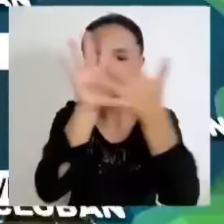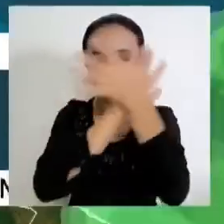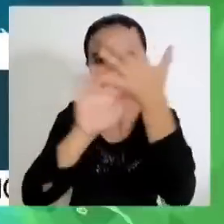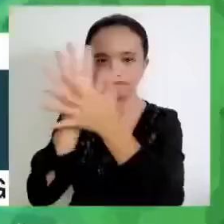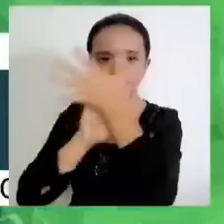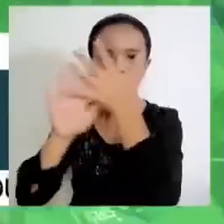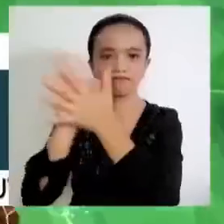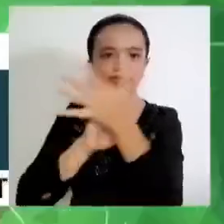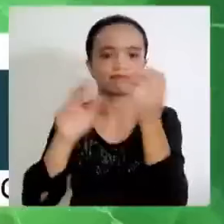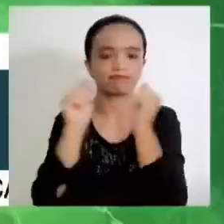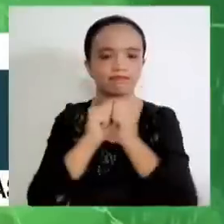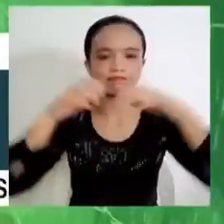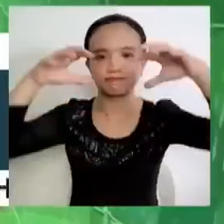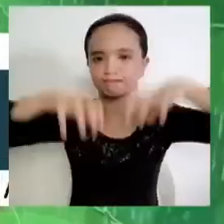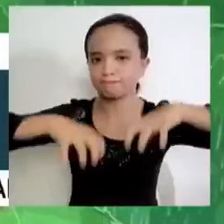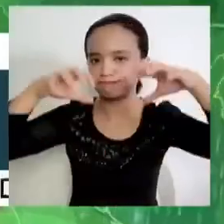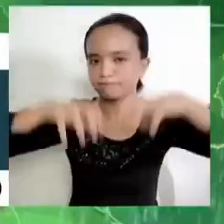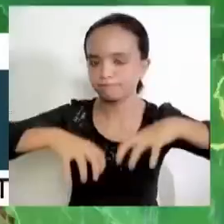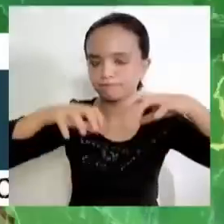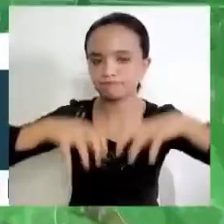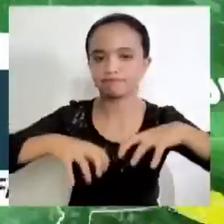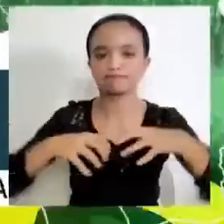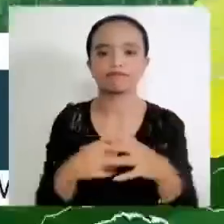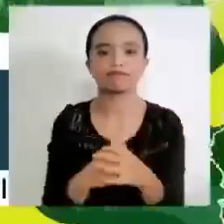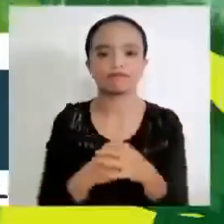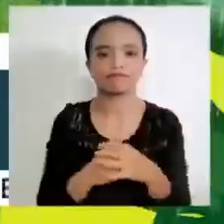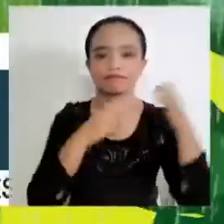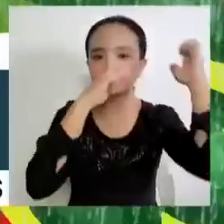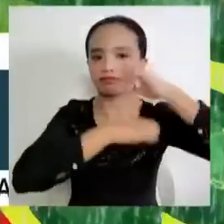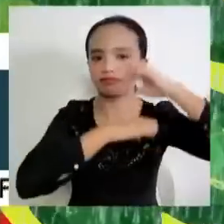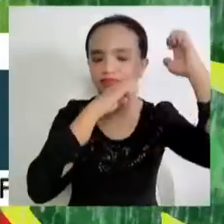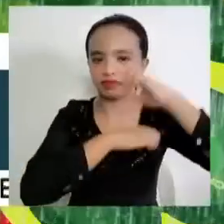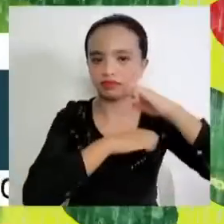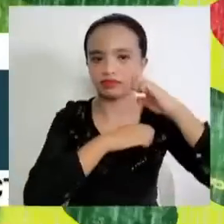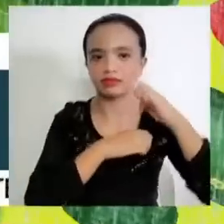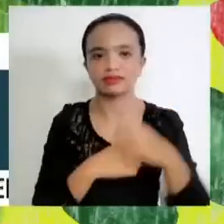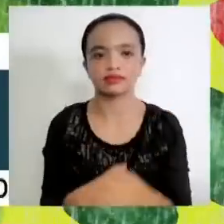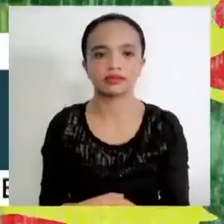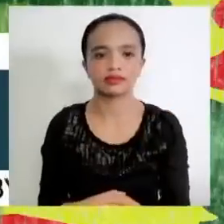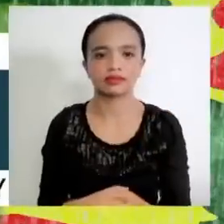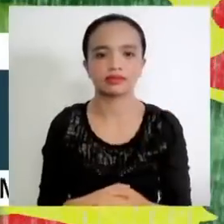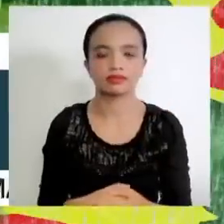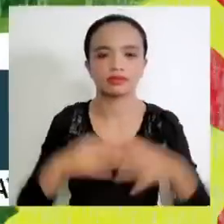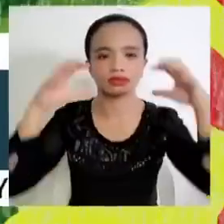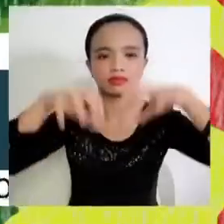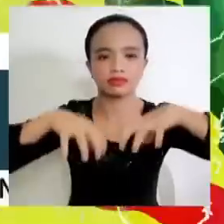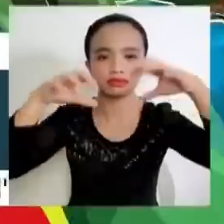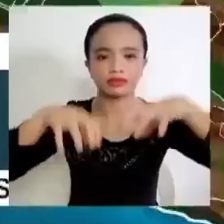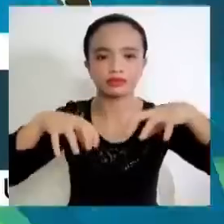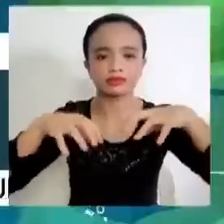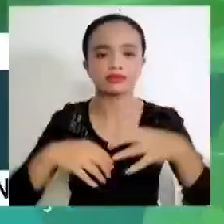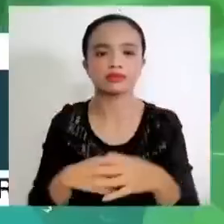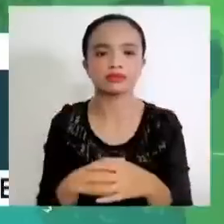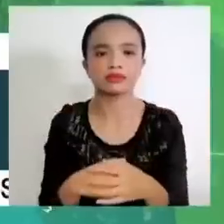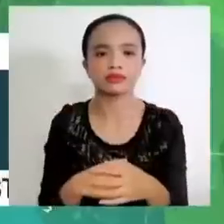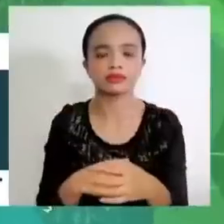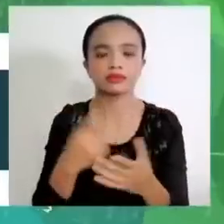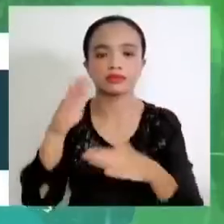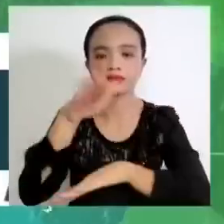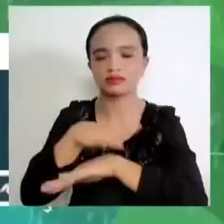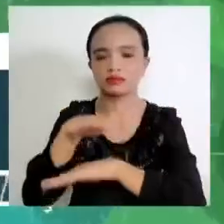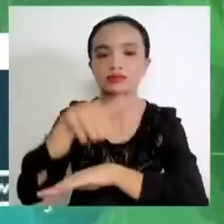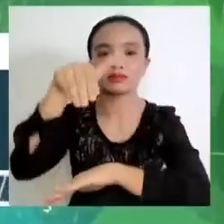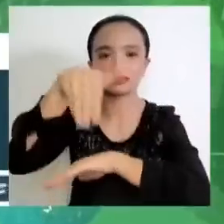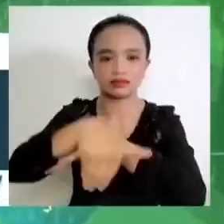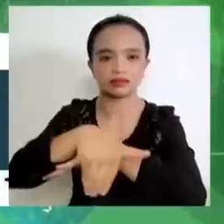skies with isolated rain showers and expect rains during the afternoon and the evening